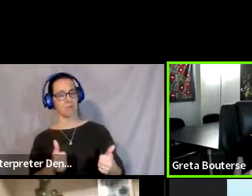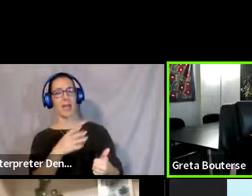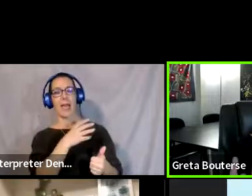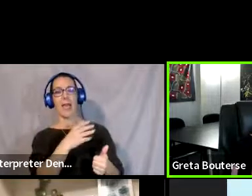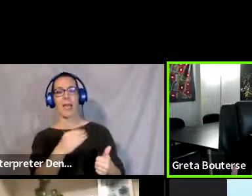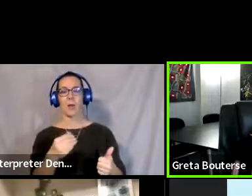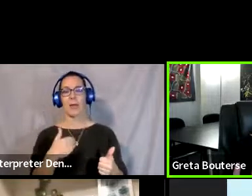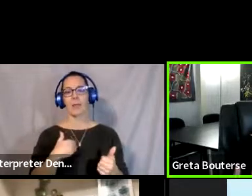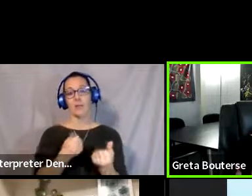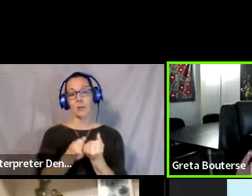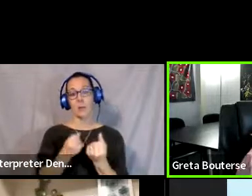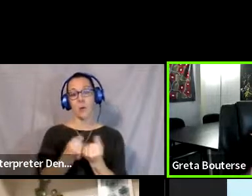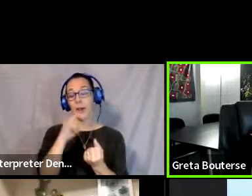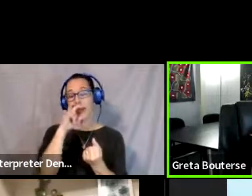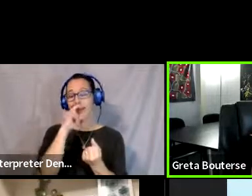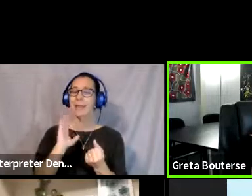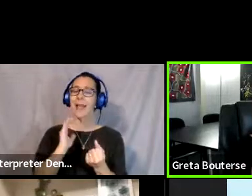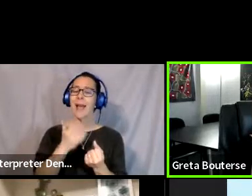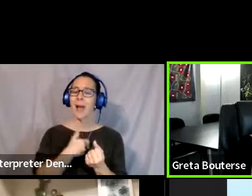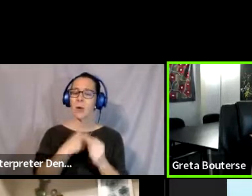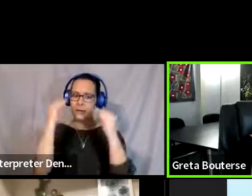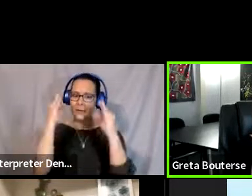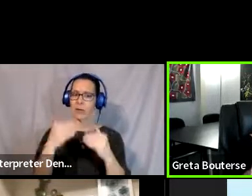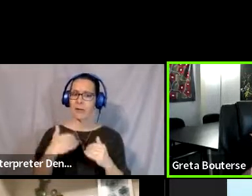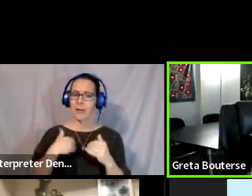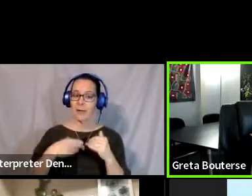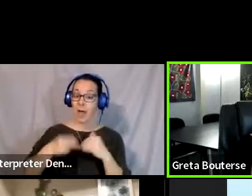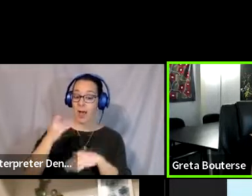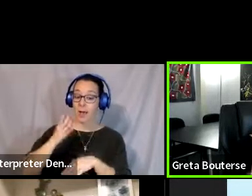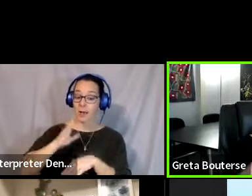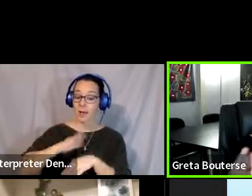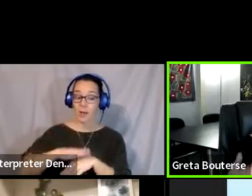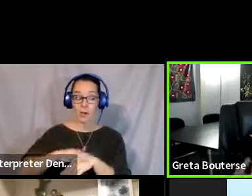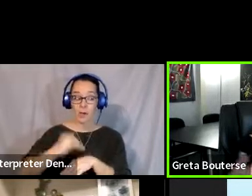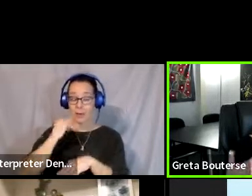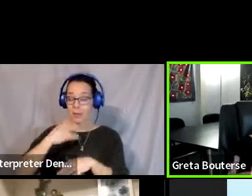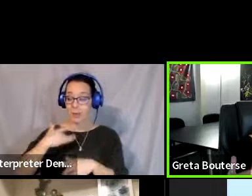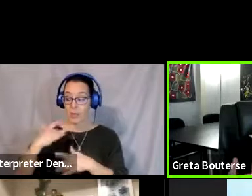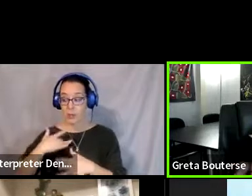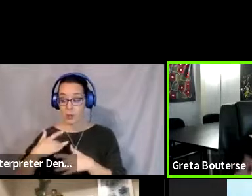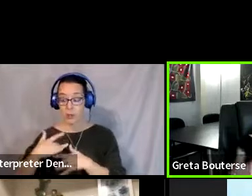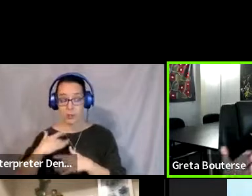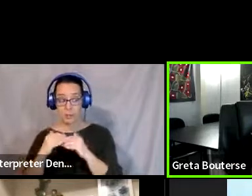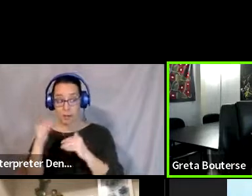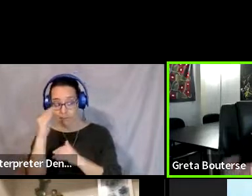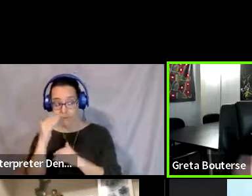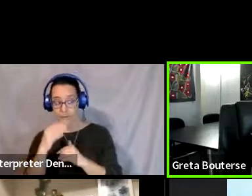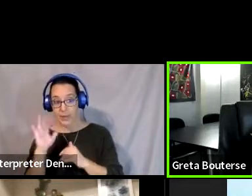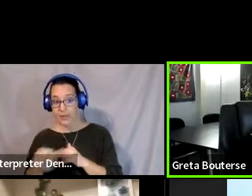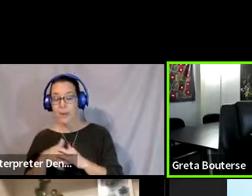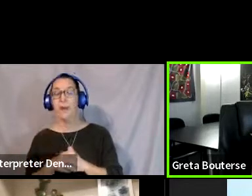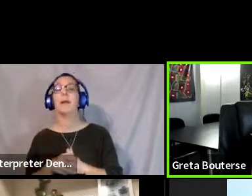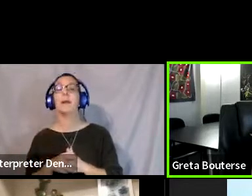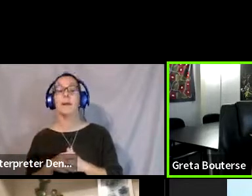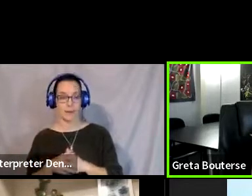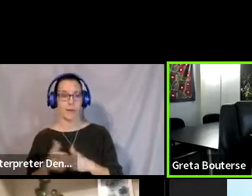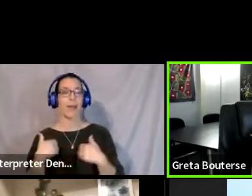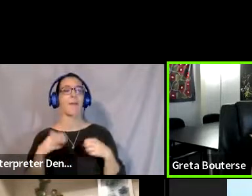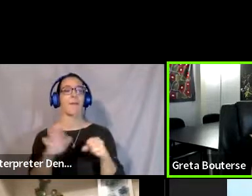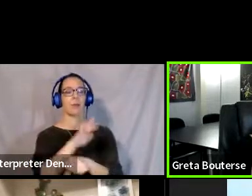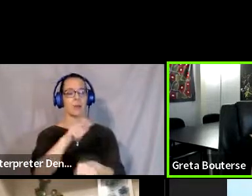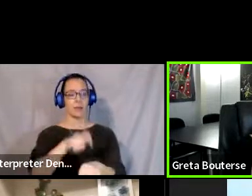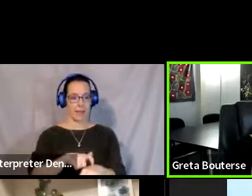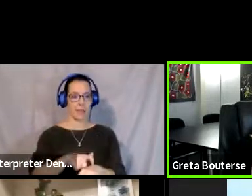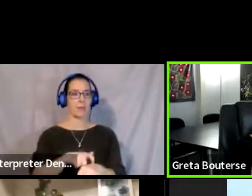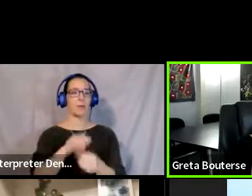kids. Teachers are high alert. And if they do have concerns that go above and beyond, we also have a full-time school